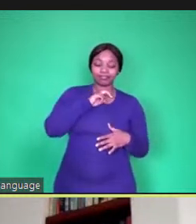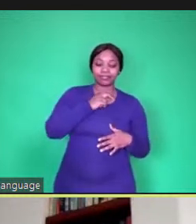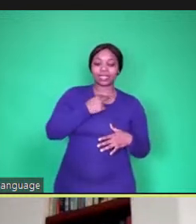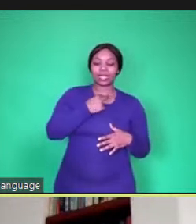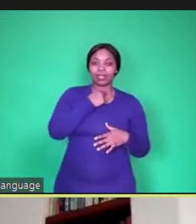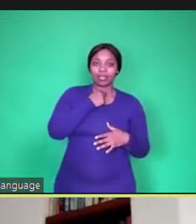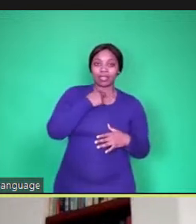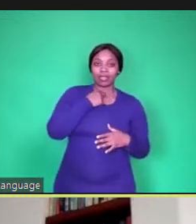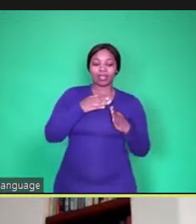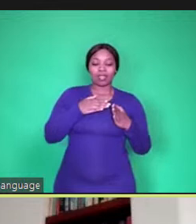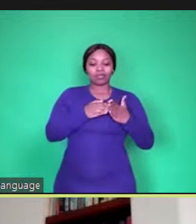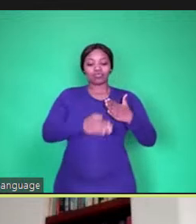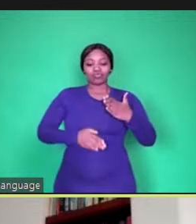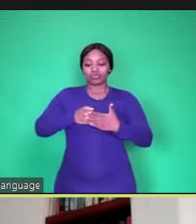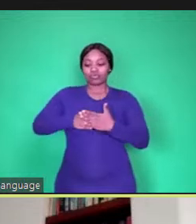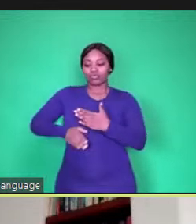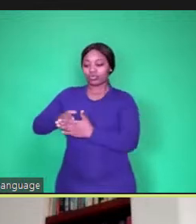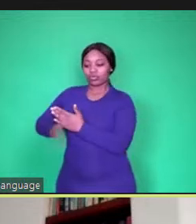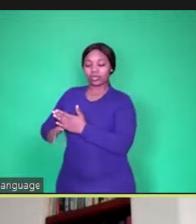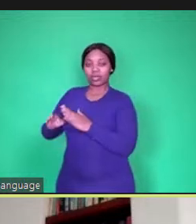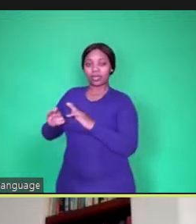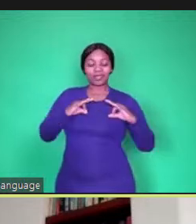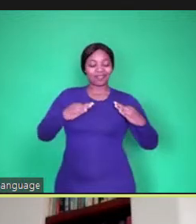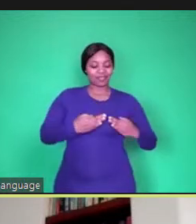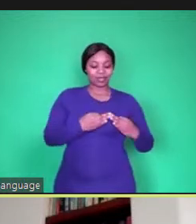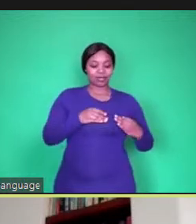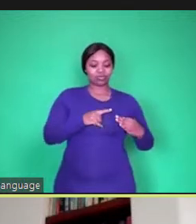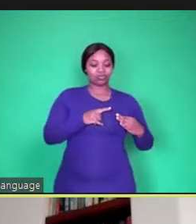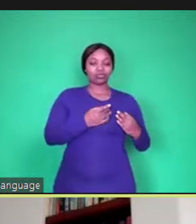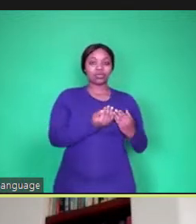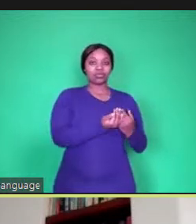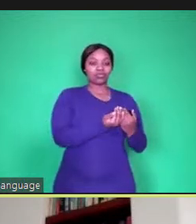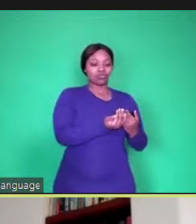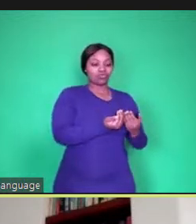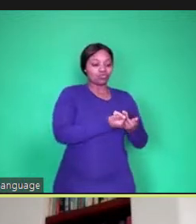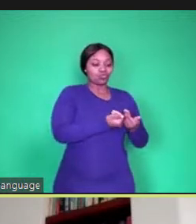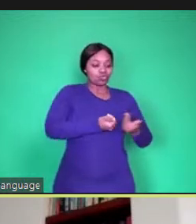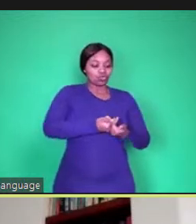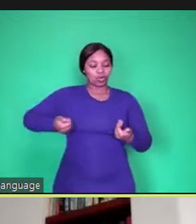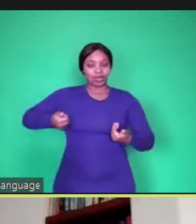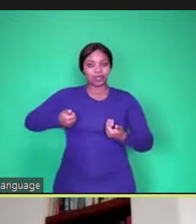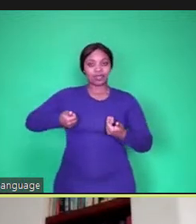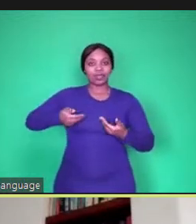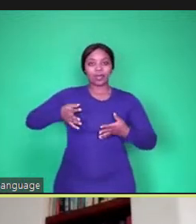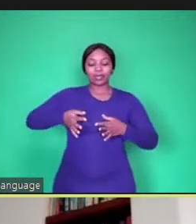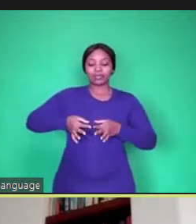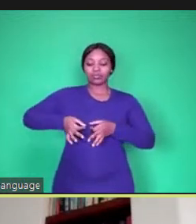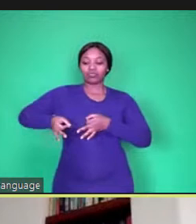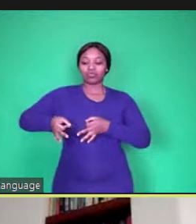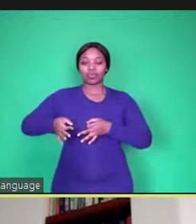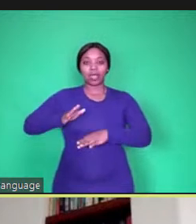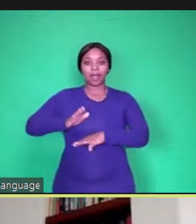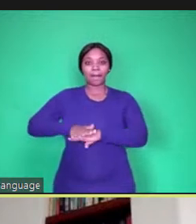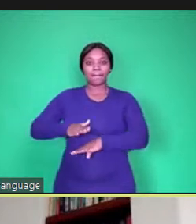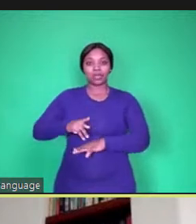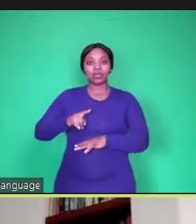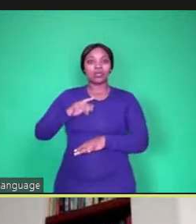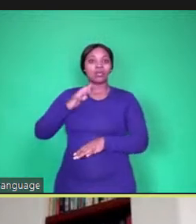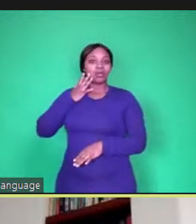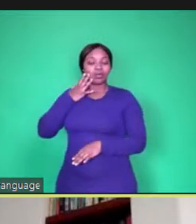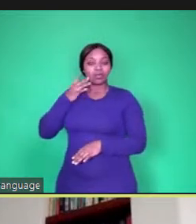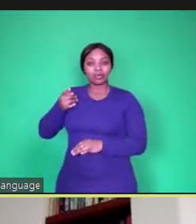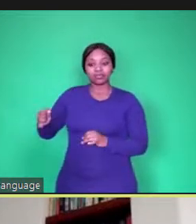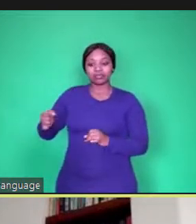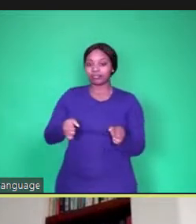geographically stretched across originating and destination nodes. Once employment for migrants